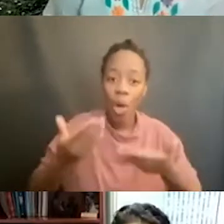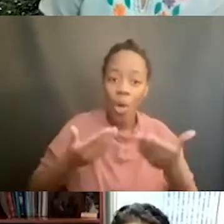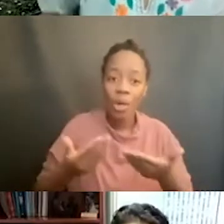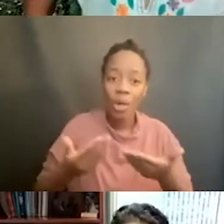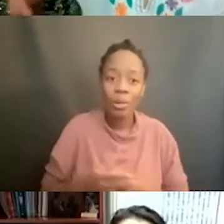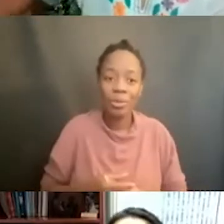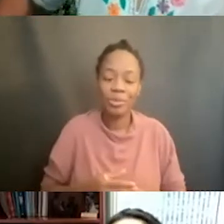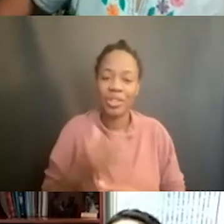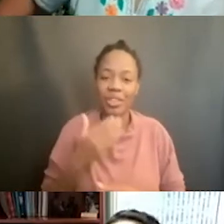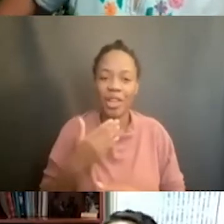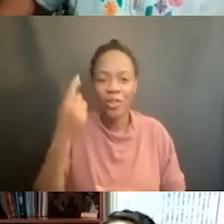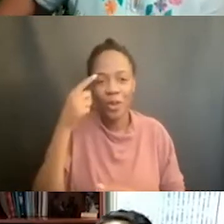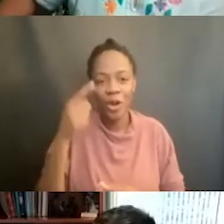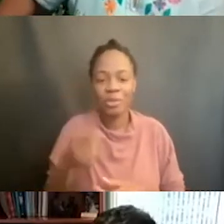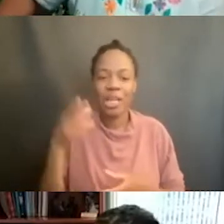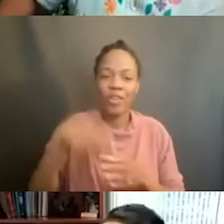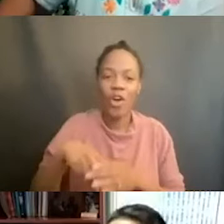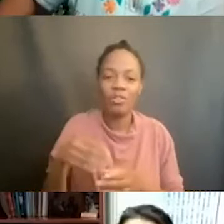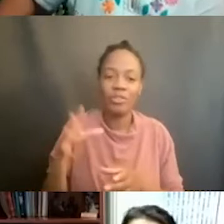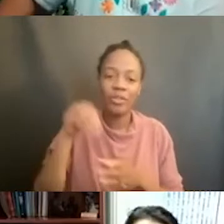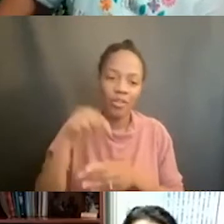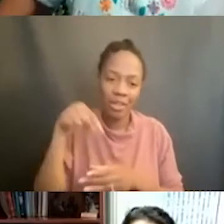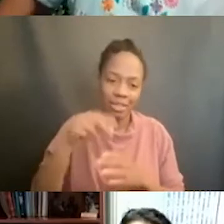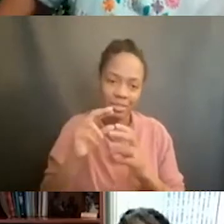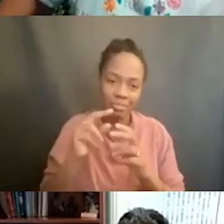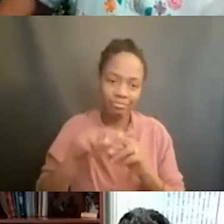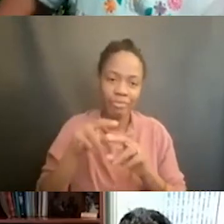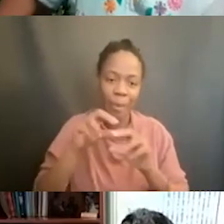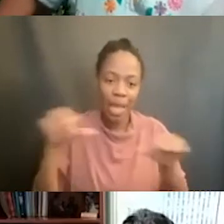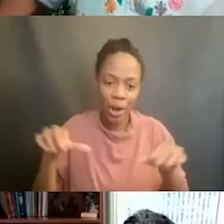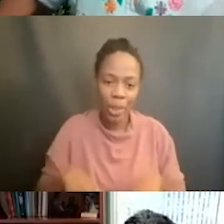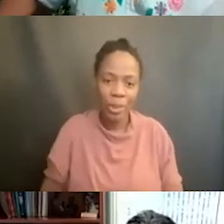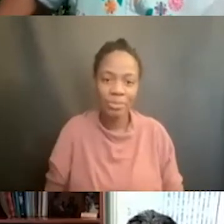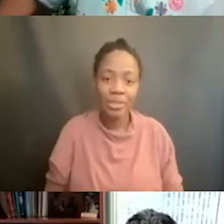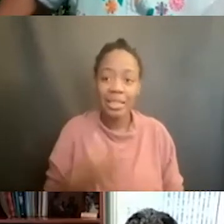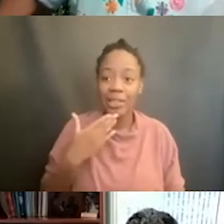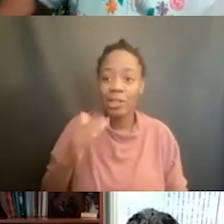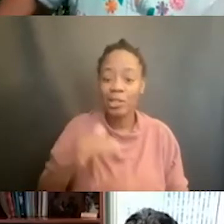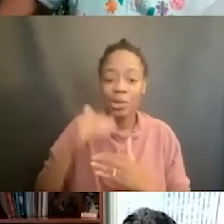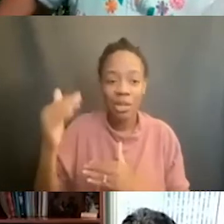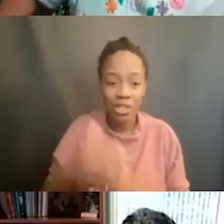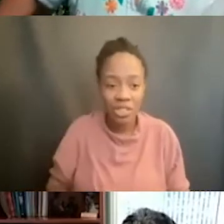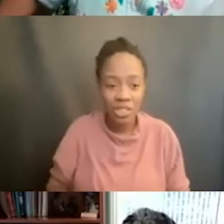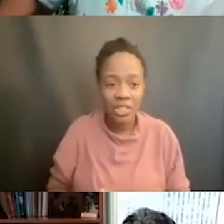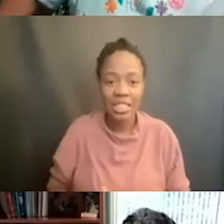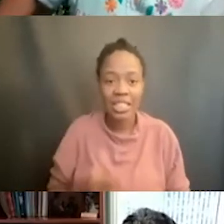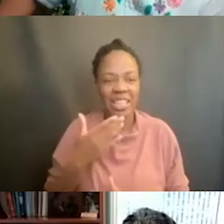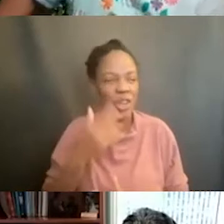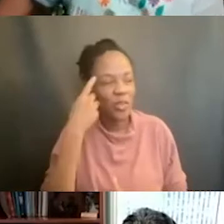facilitating today's panel. Let's give it up. Thank you so much, Xiomara. And Thanks, thank Sio. you everyone for